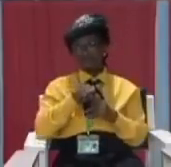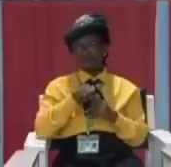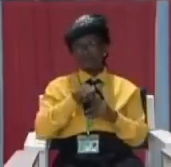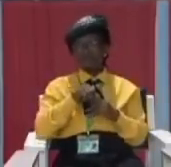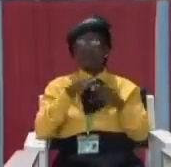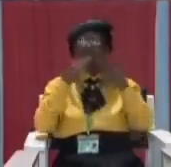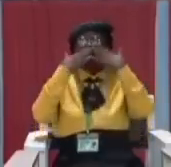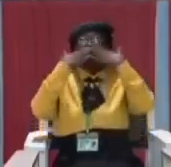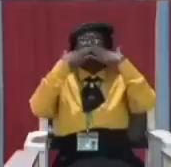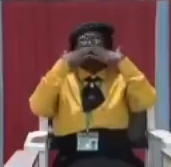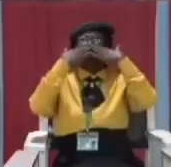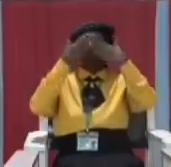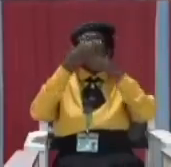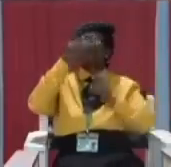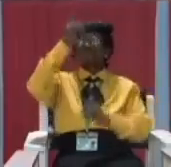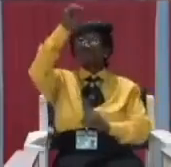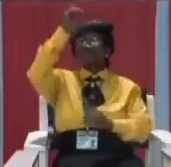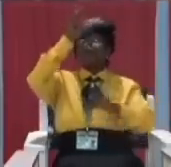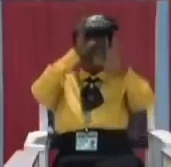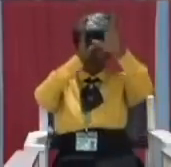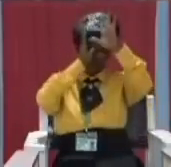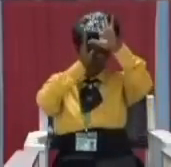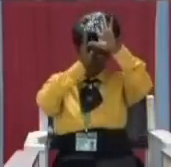Thank you, Father.